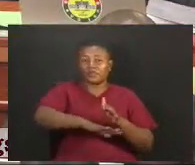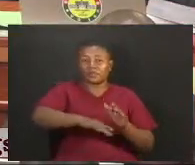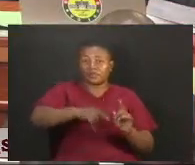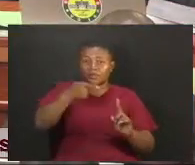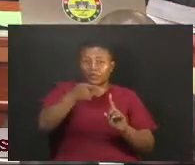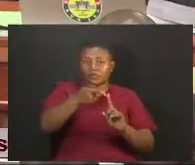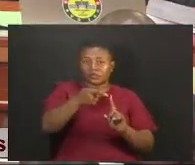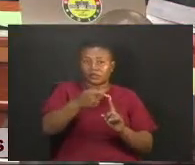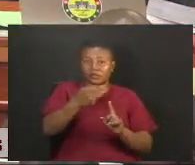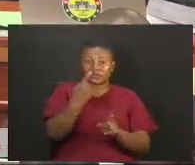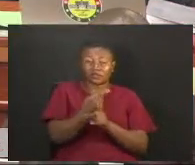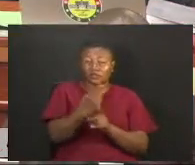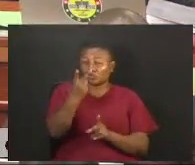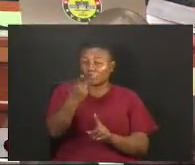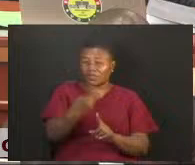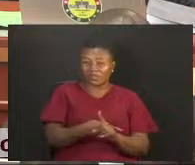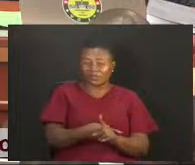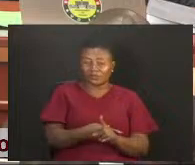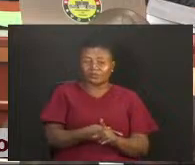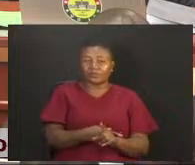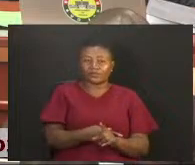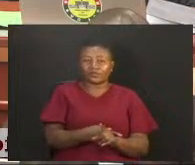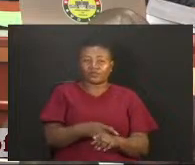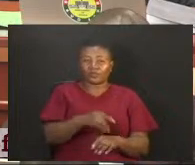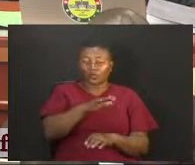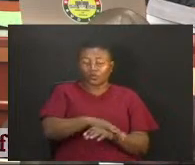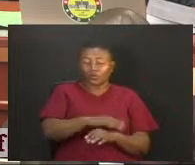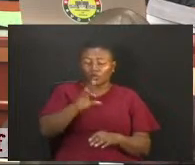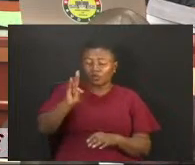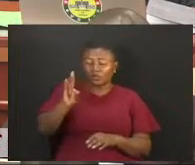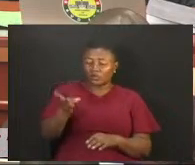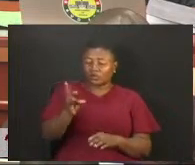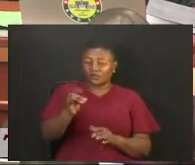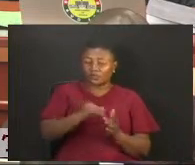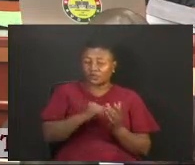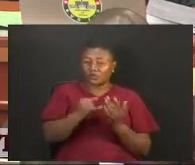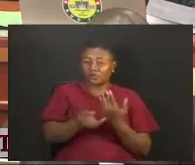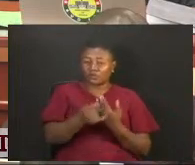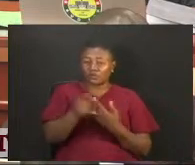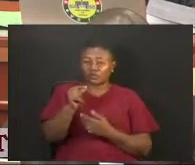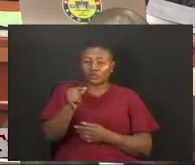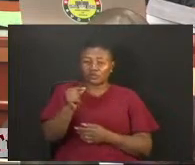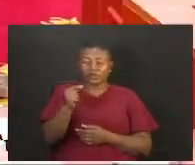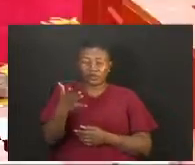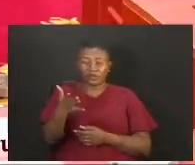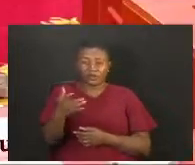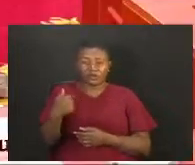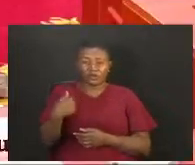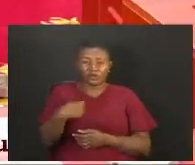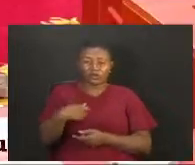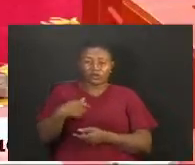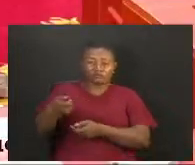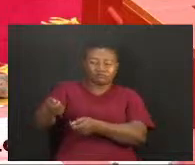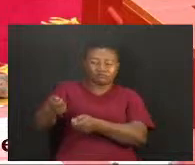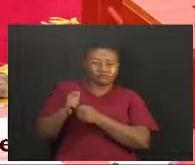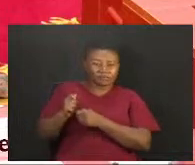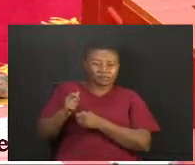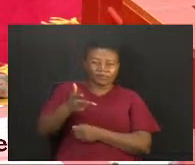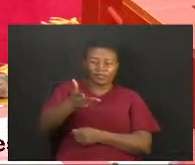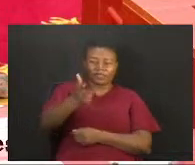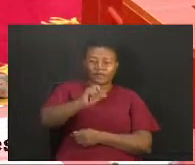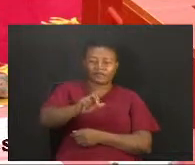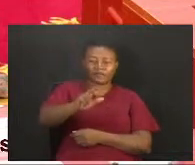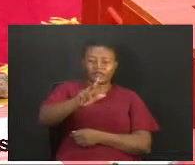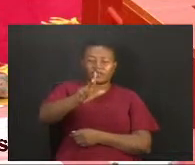Speaker, again, on the 7th of January 2025, we inherited a 364-day